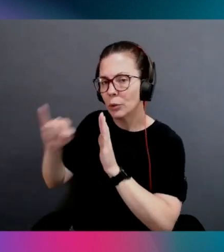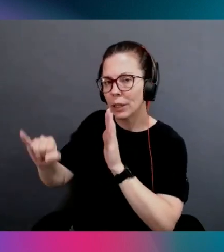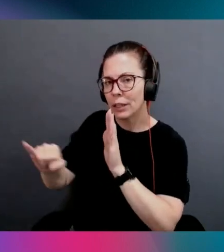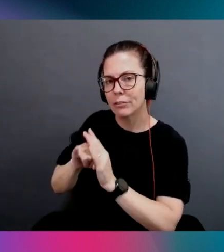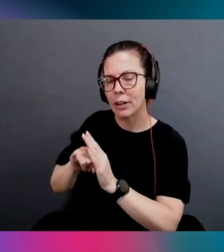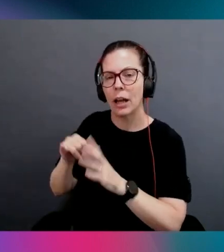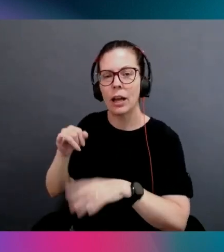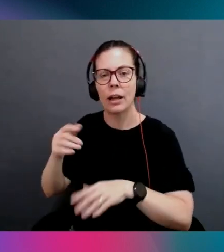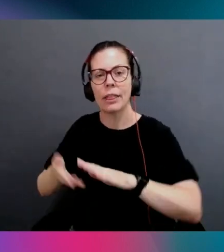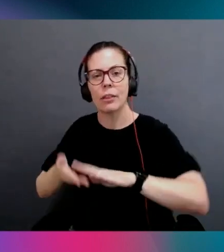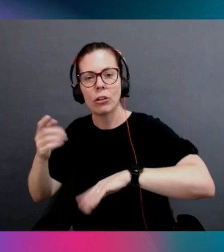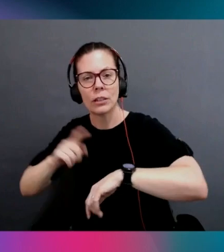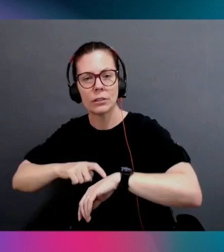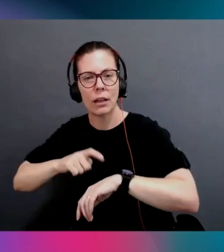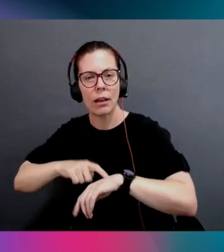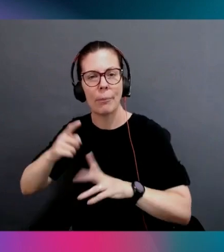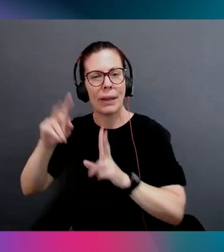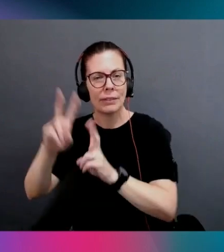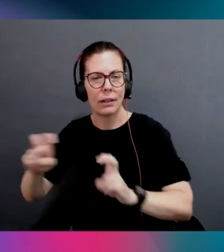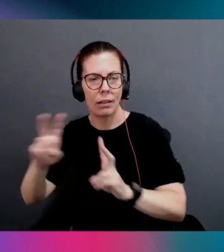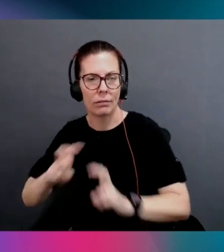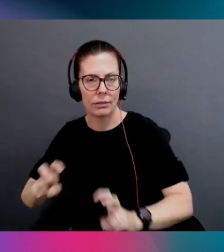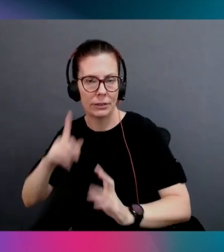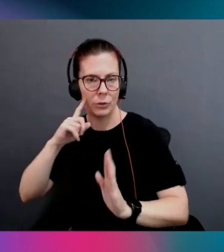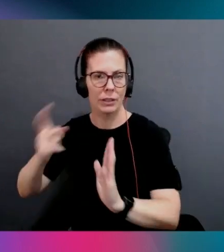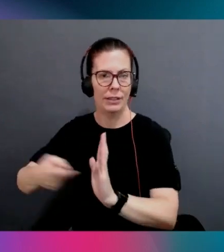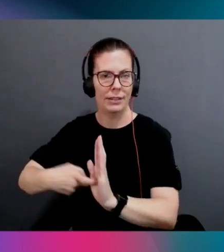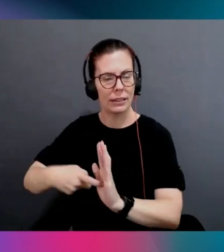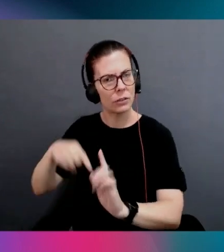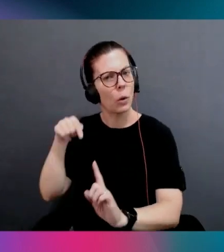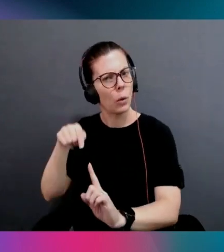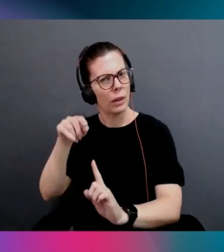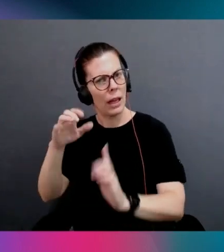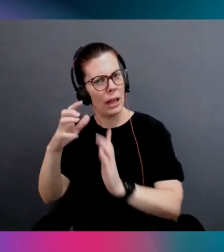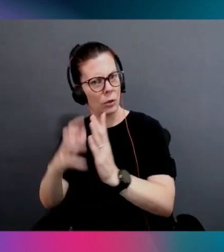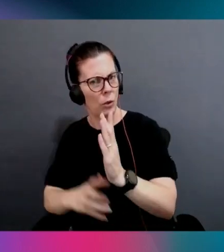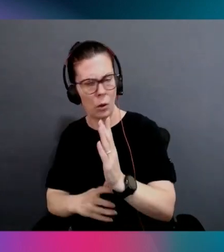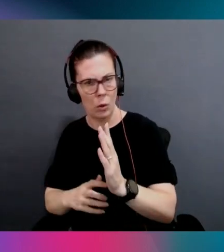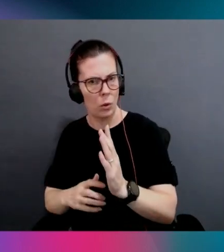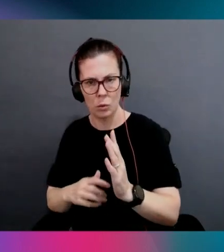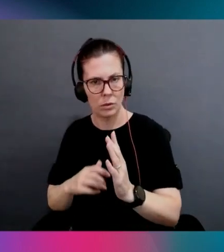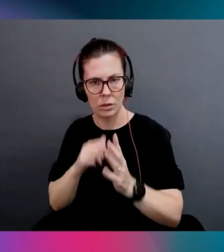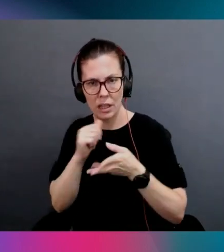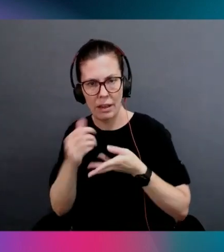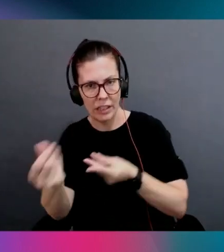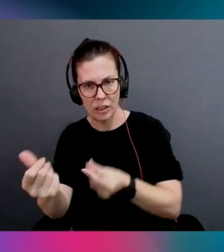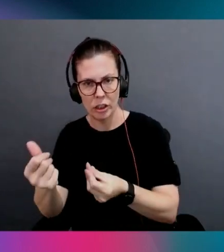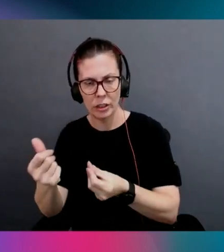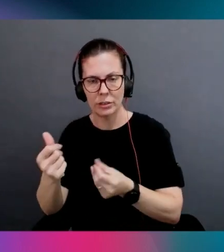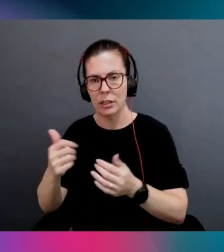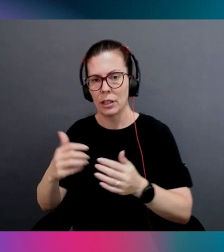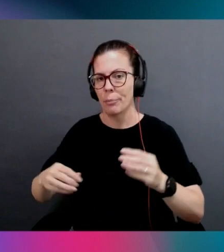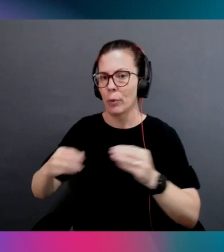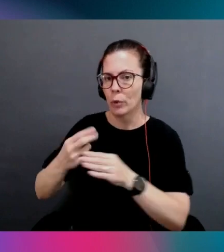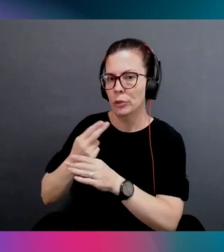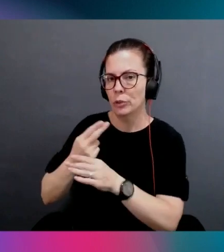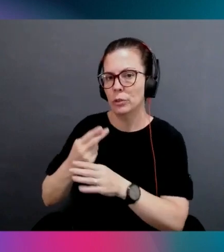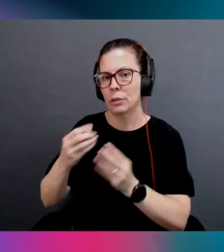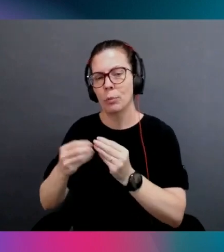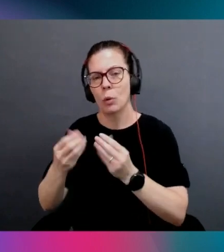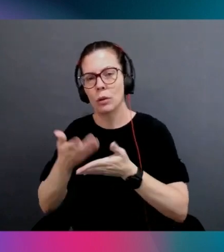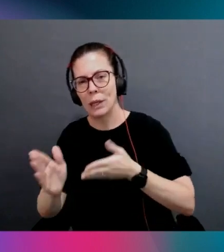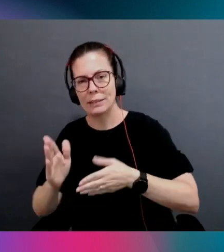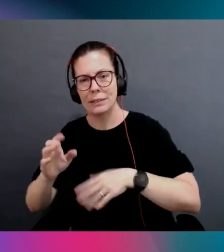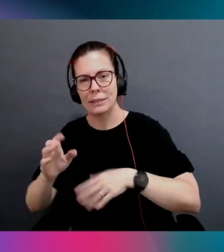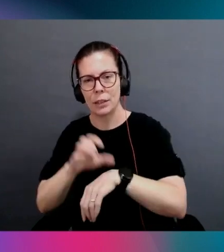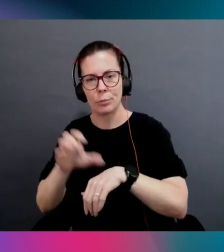of analysis to detect, hey, is this code not efficient? Is it creating more kind of usage, more kind of wasted compute, stuff like